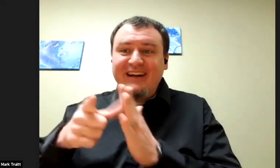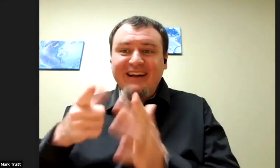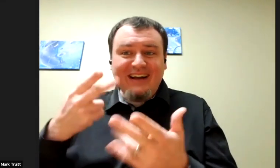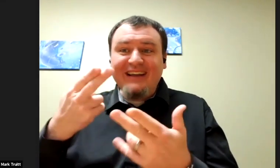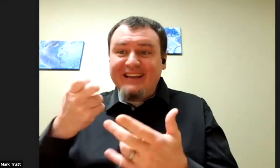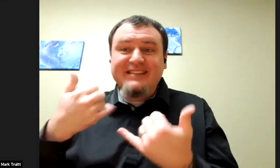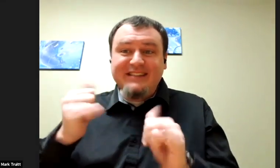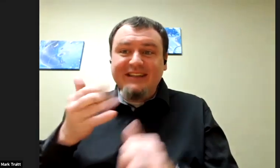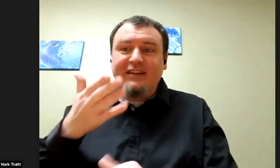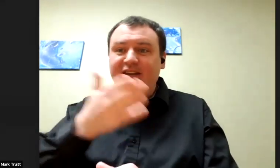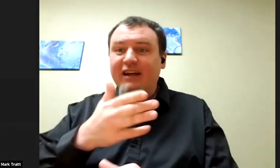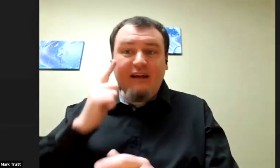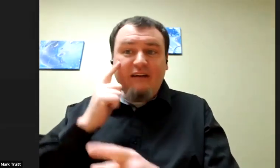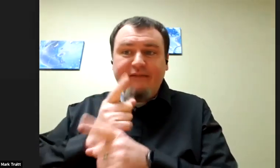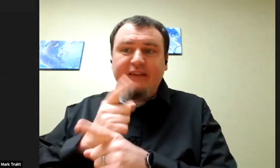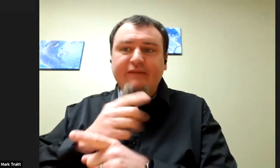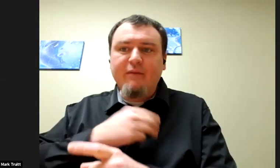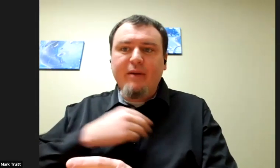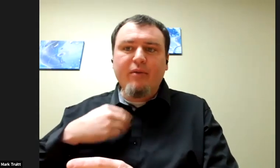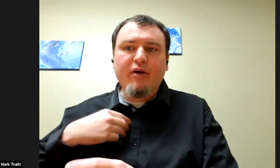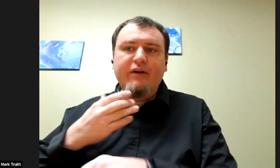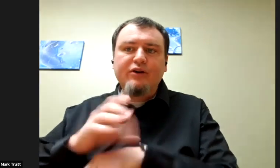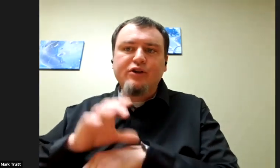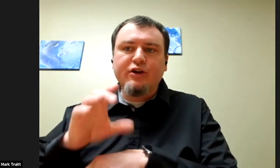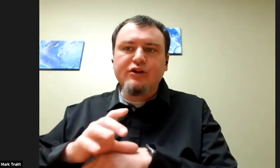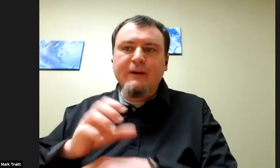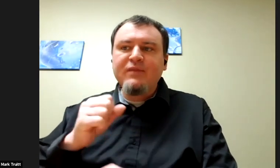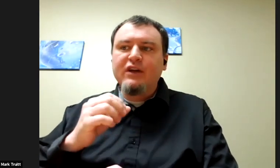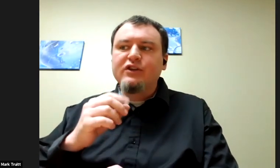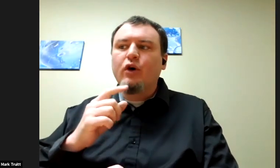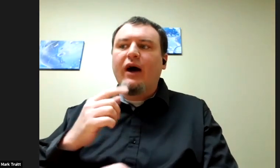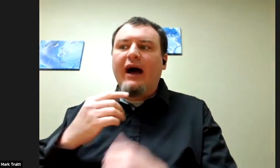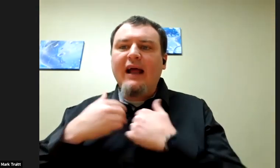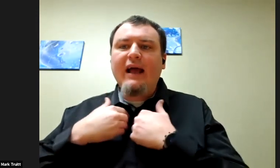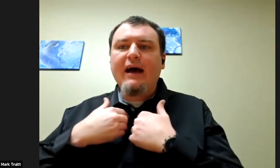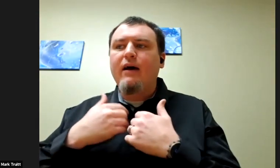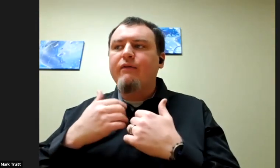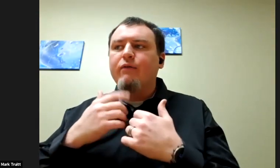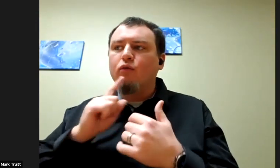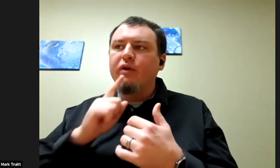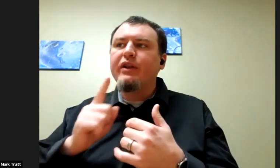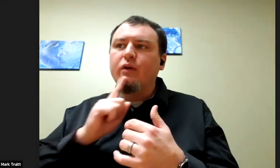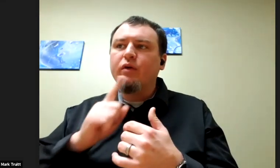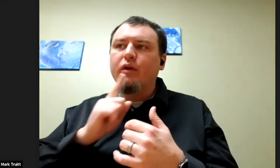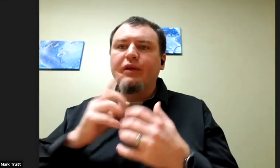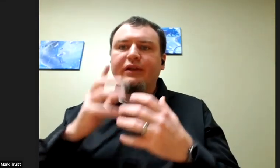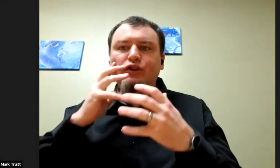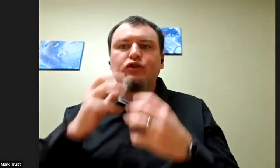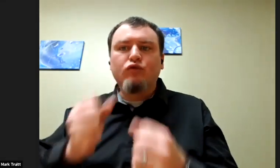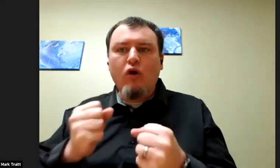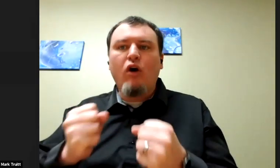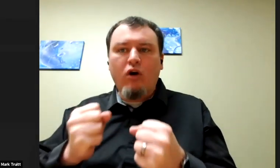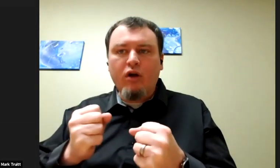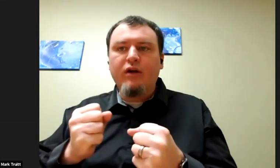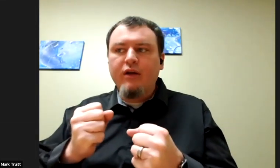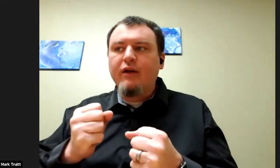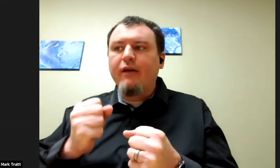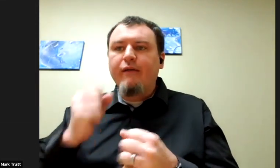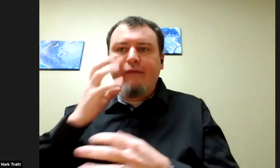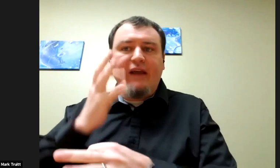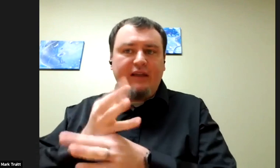later, he's still a faithful member of our church. So I have really, really, really